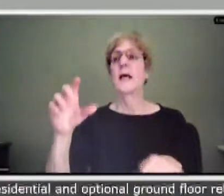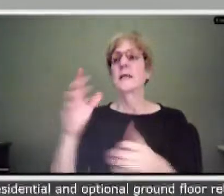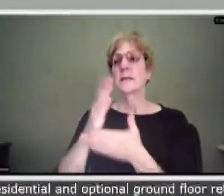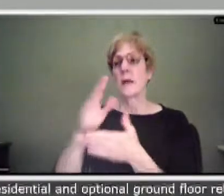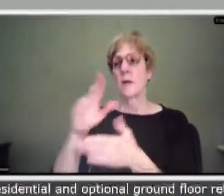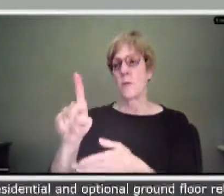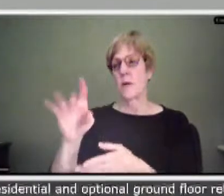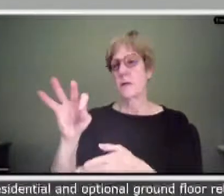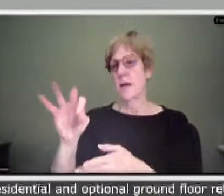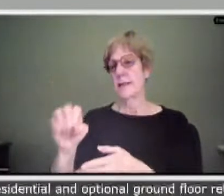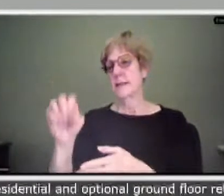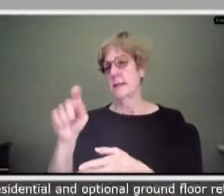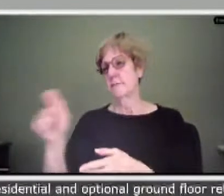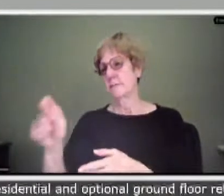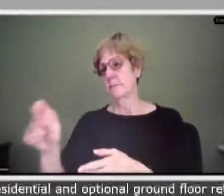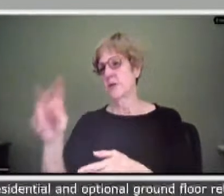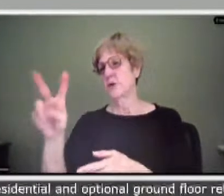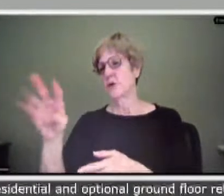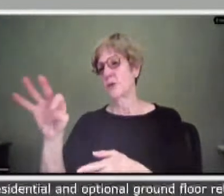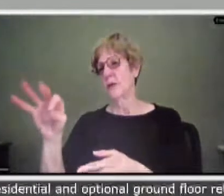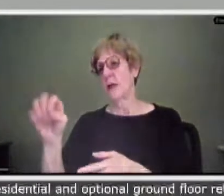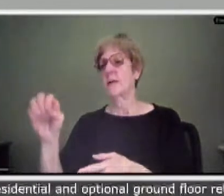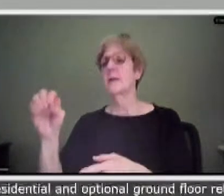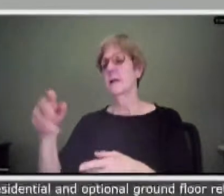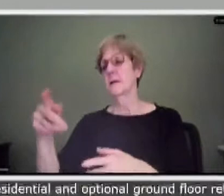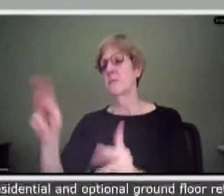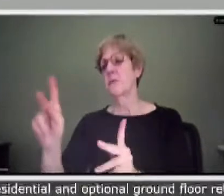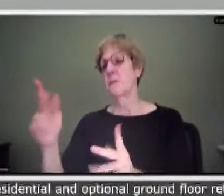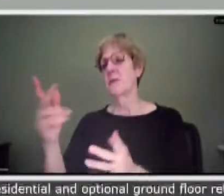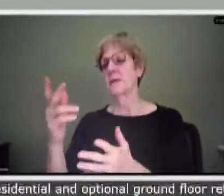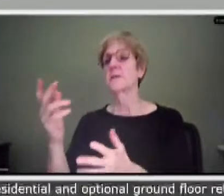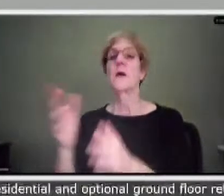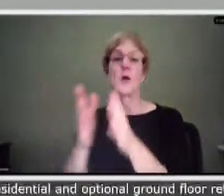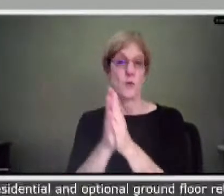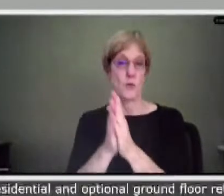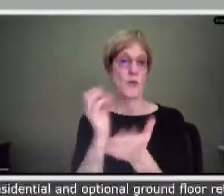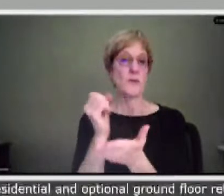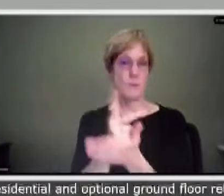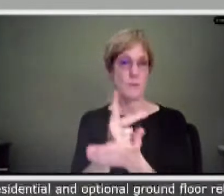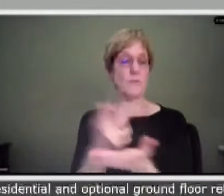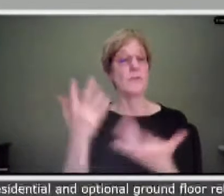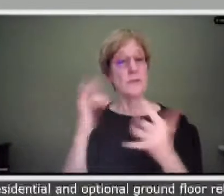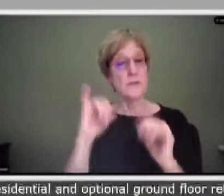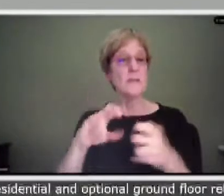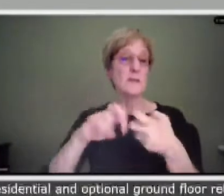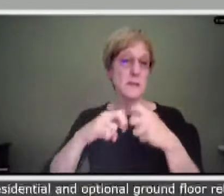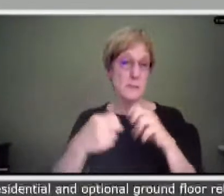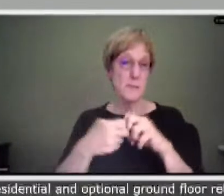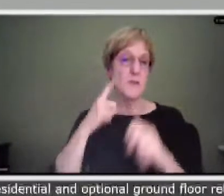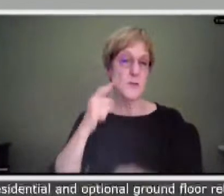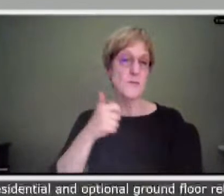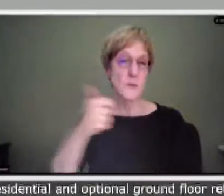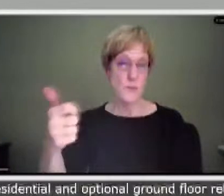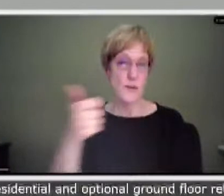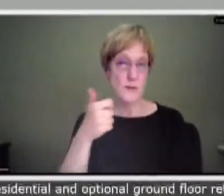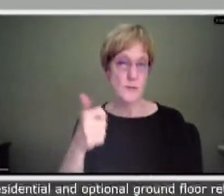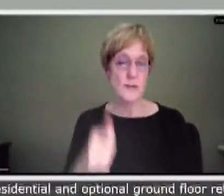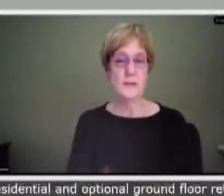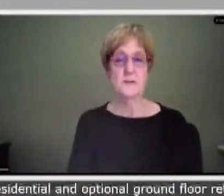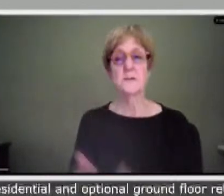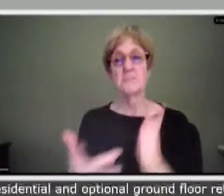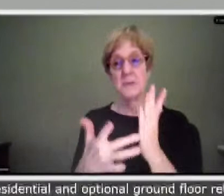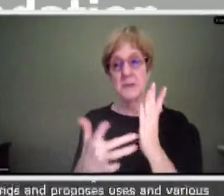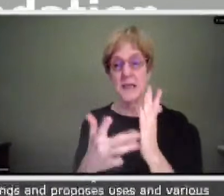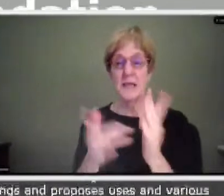be coordinated with CATS through permitting. Staff does recommend approval of this petition. Do have still some outstanding issues related to transportation, some technical revisions related